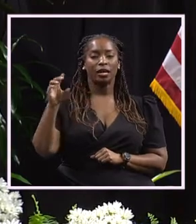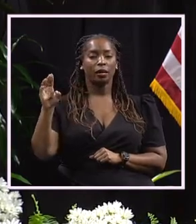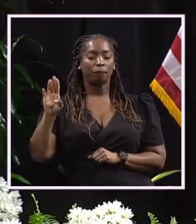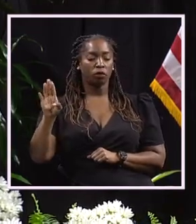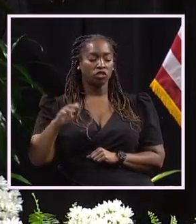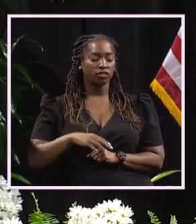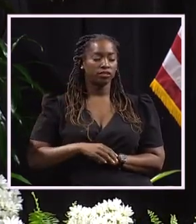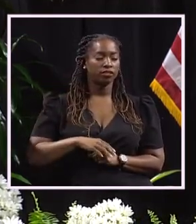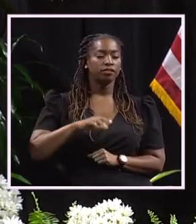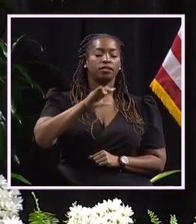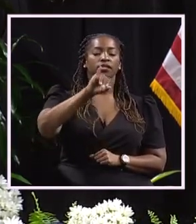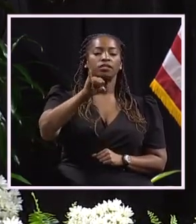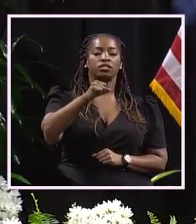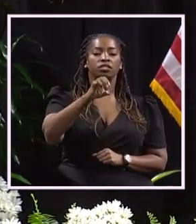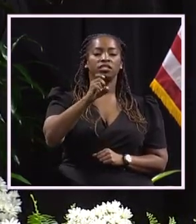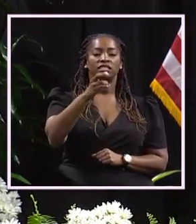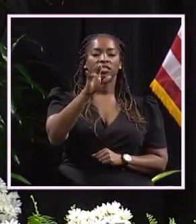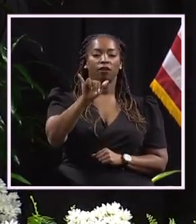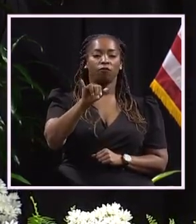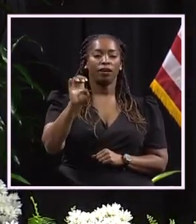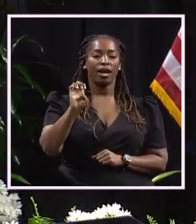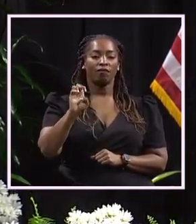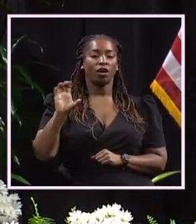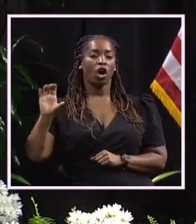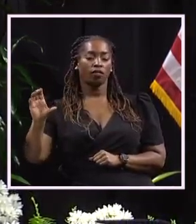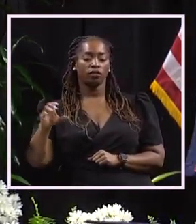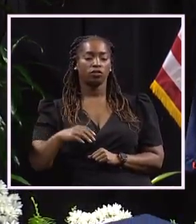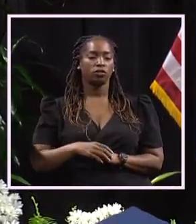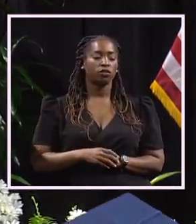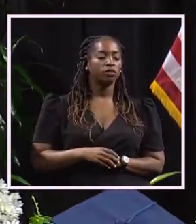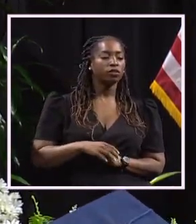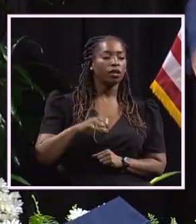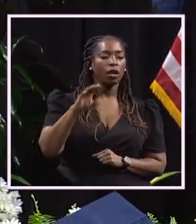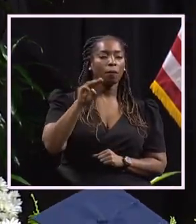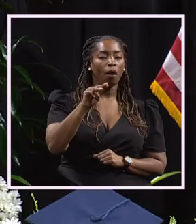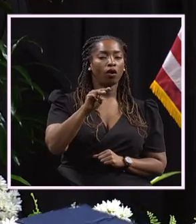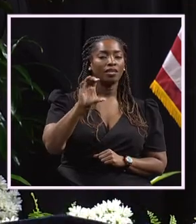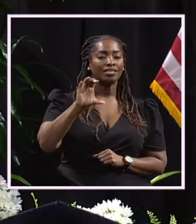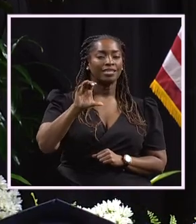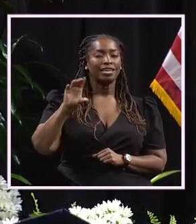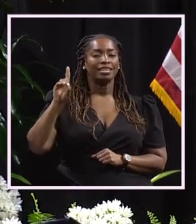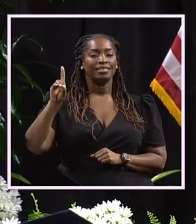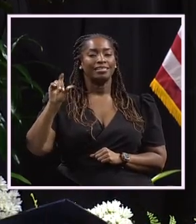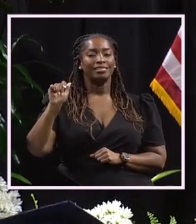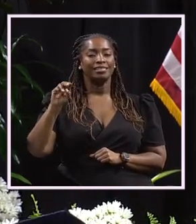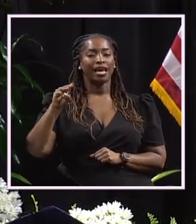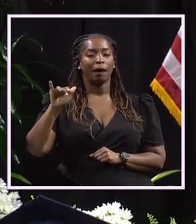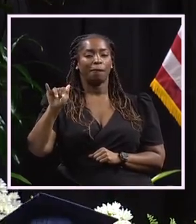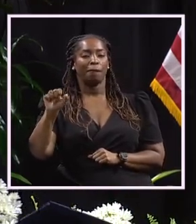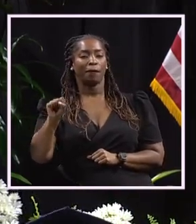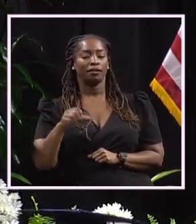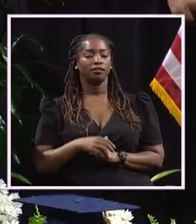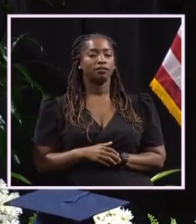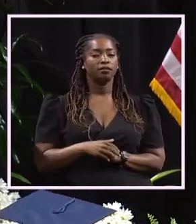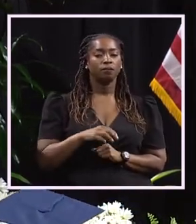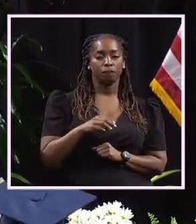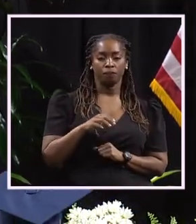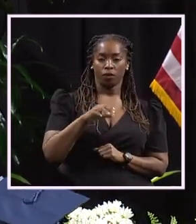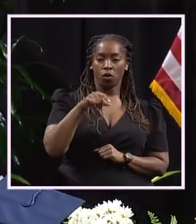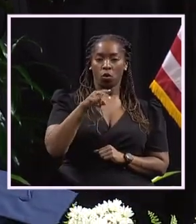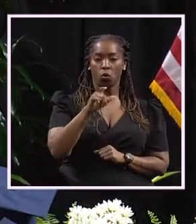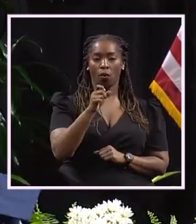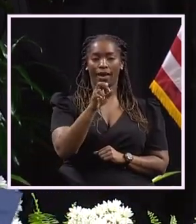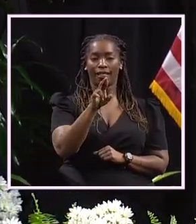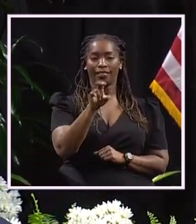Jeffrey Evan Follander, Master of Arts. Margarita C. Llamas. Quaylen S.